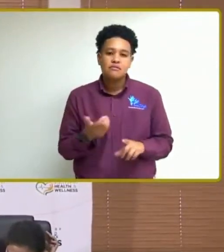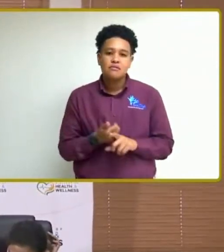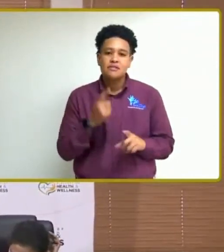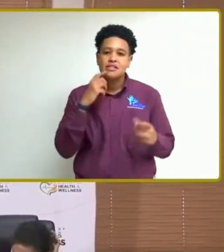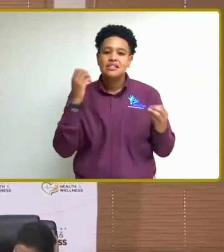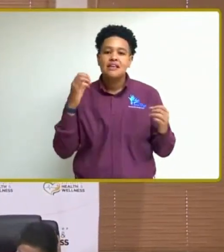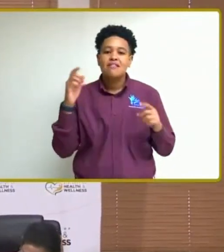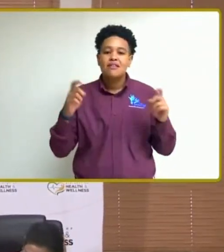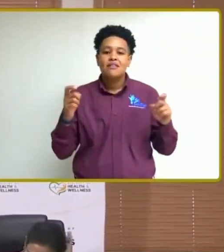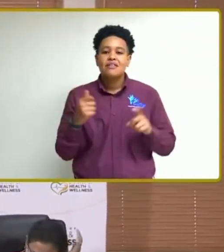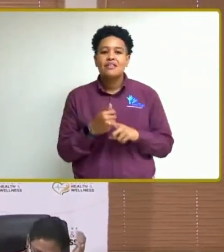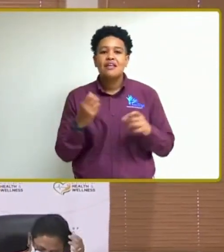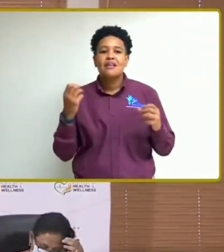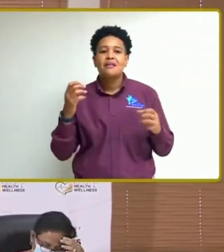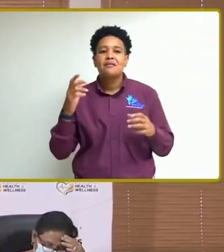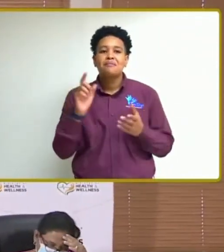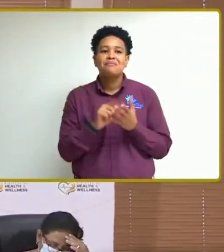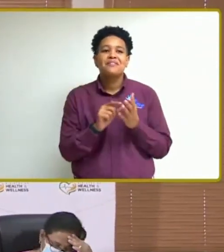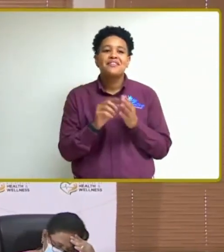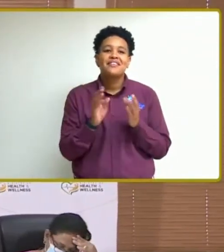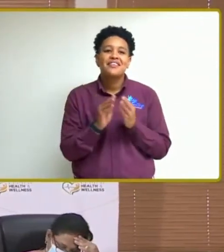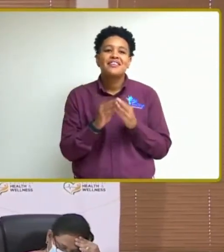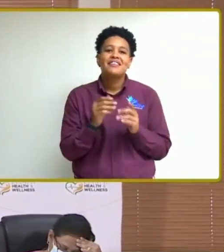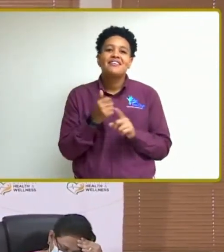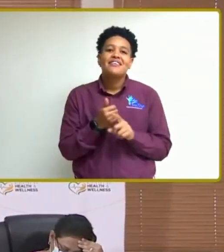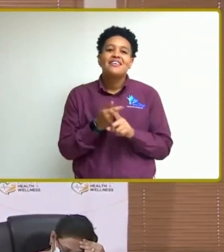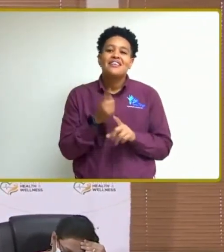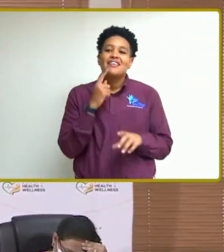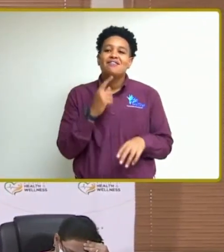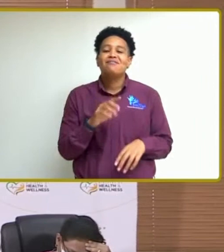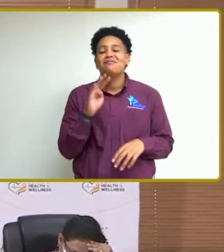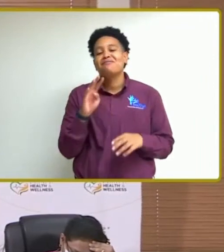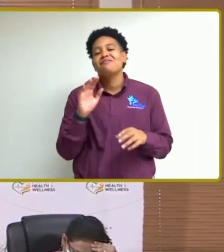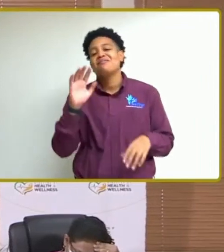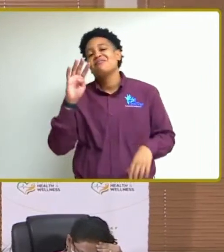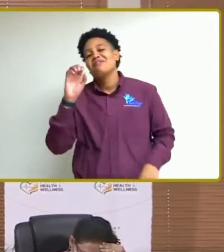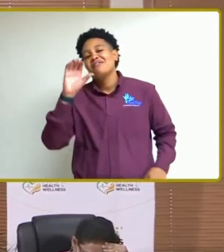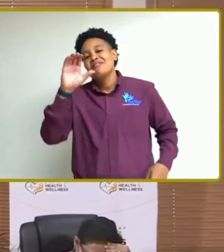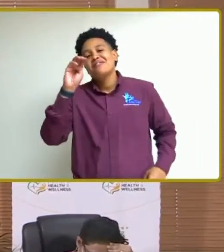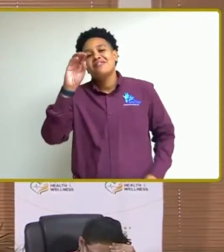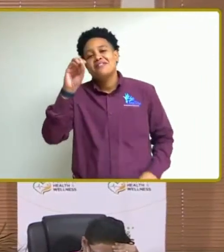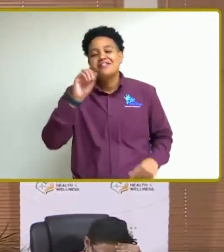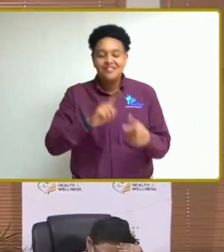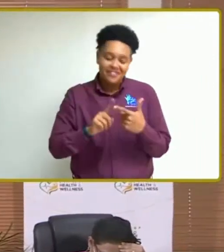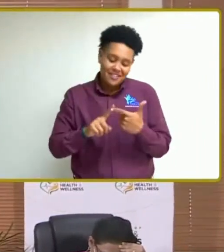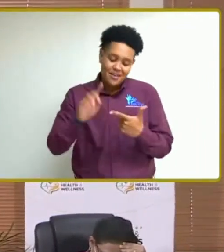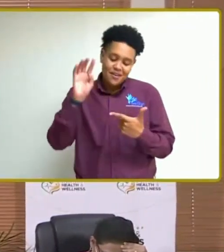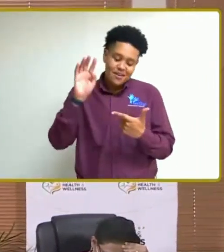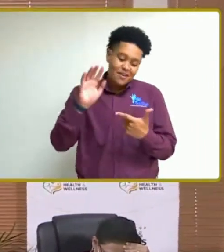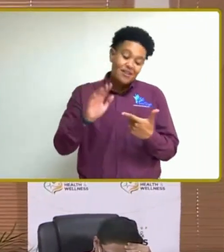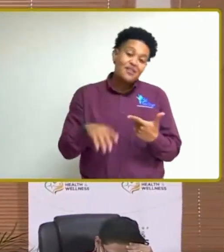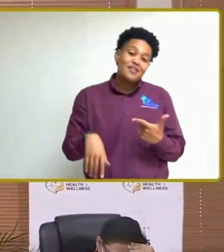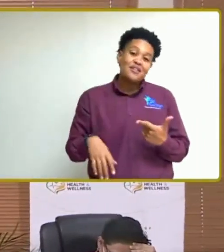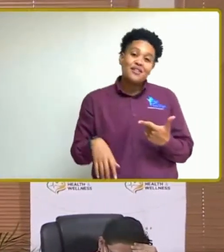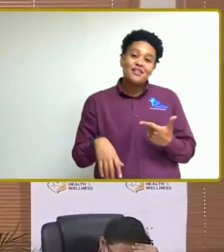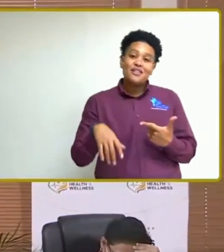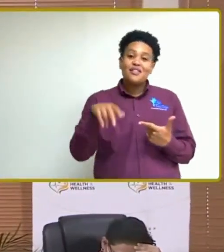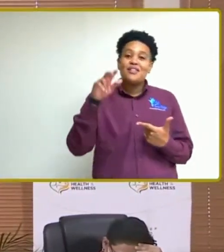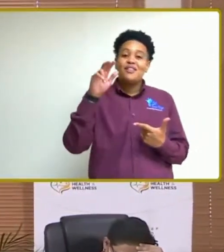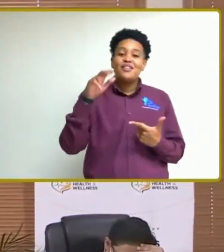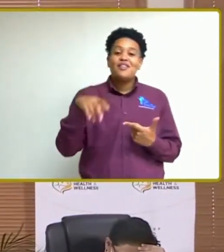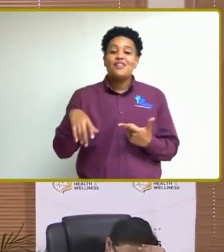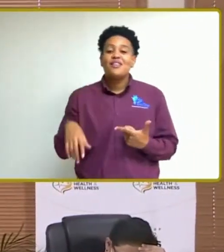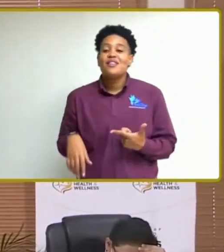press conference. There are about 4 for the CMO, and there are about 2 or 3